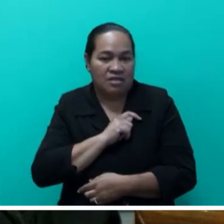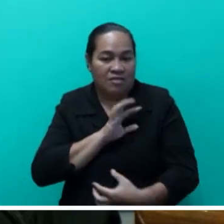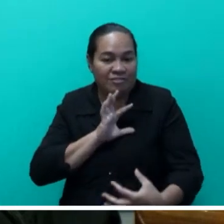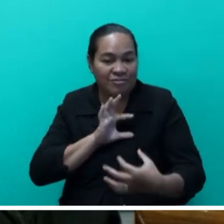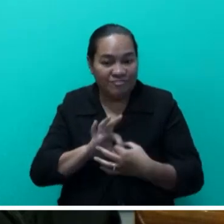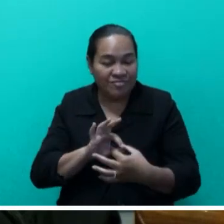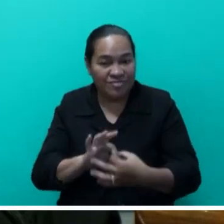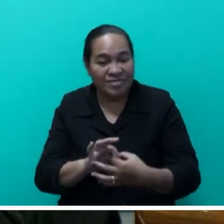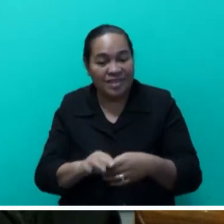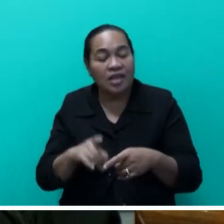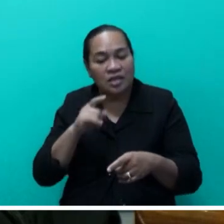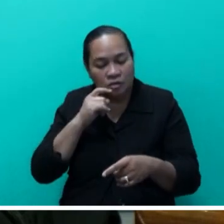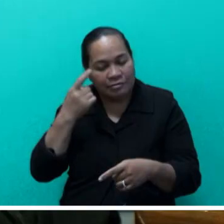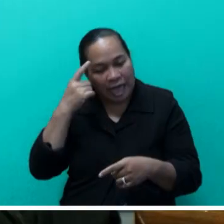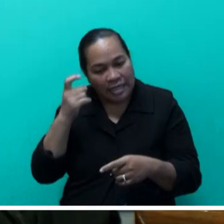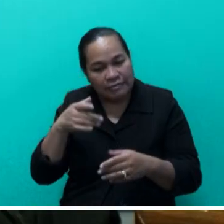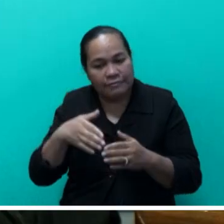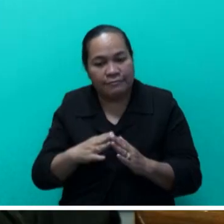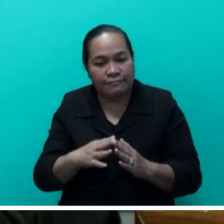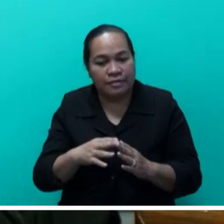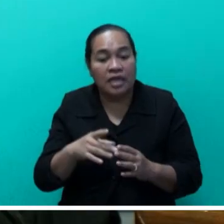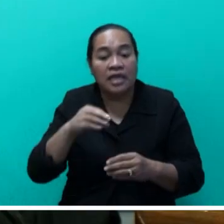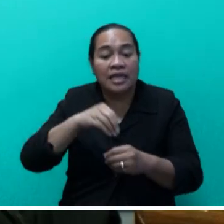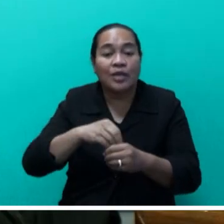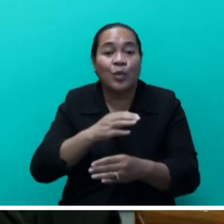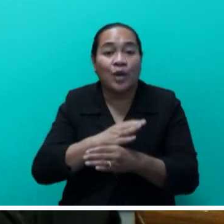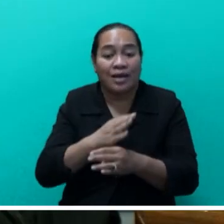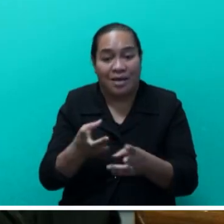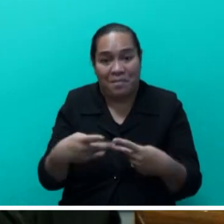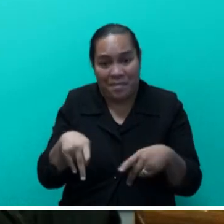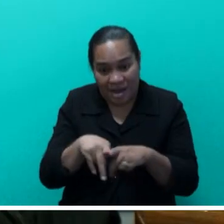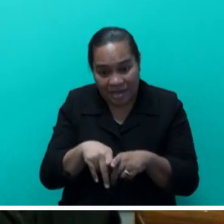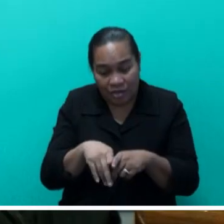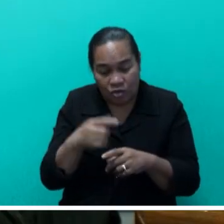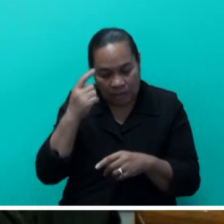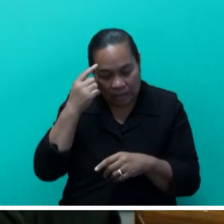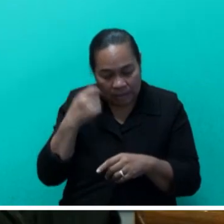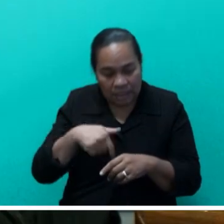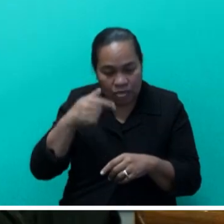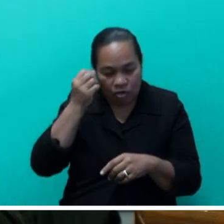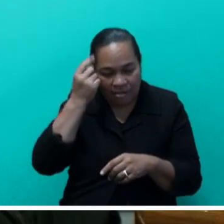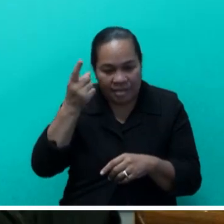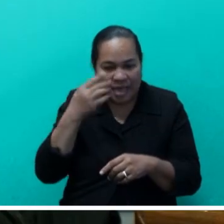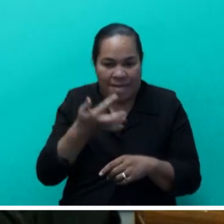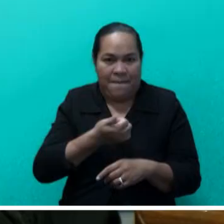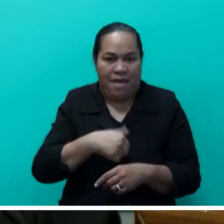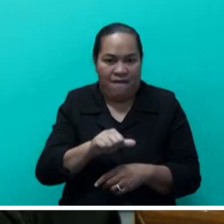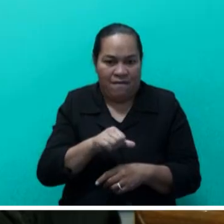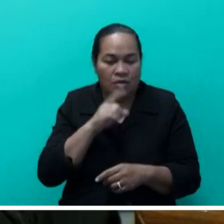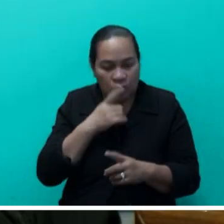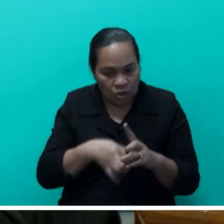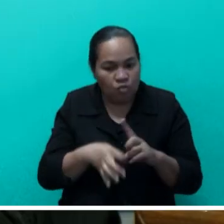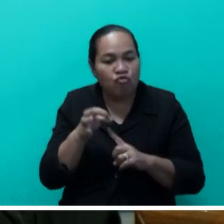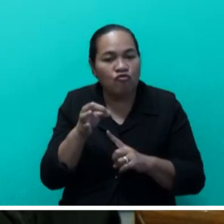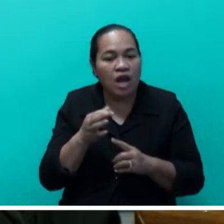a customer-centric mindset within our workforce and deepening our understanding of customer behavior, we've been able to improve the services we